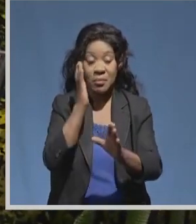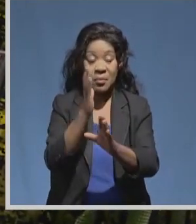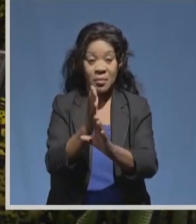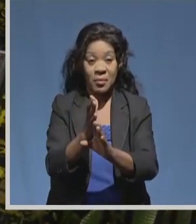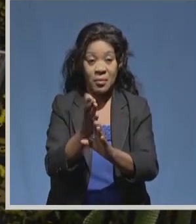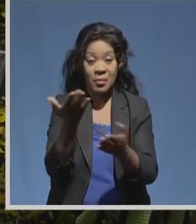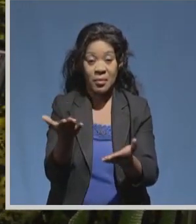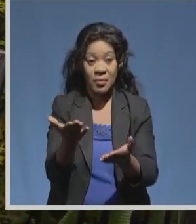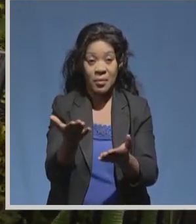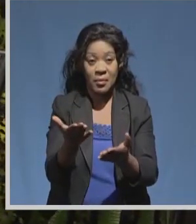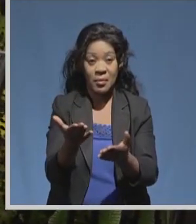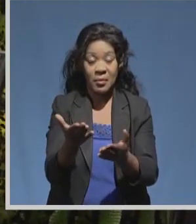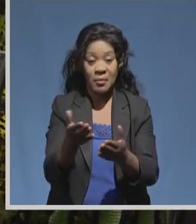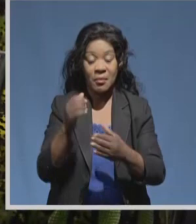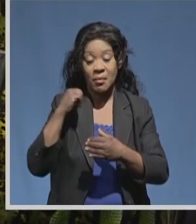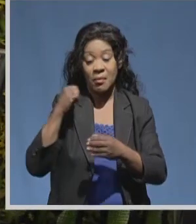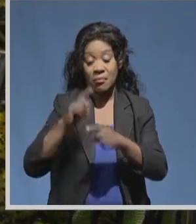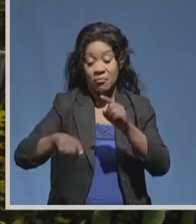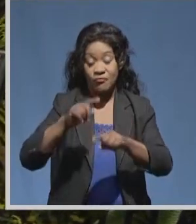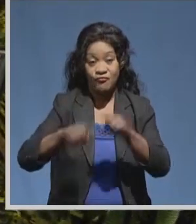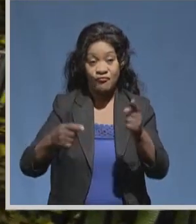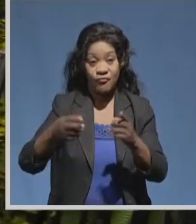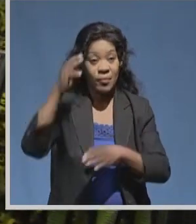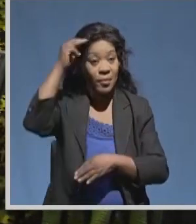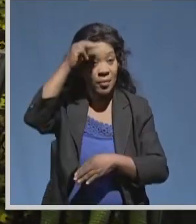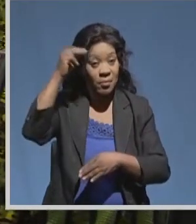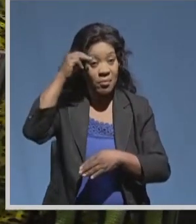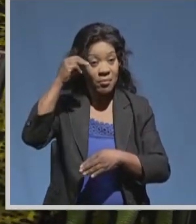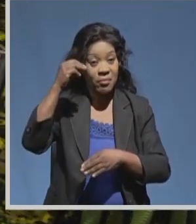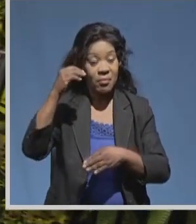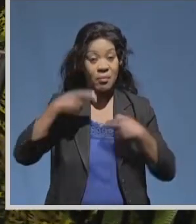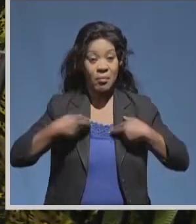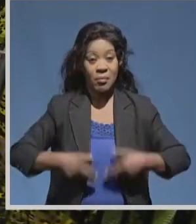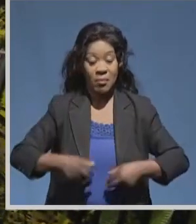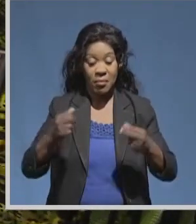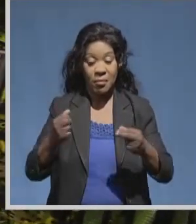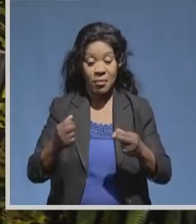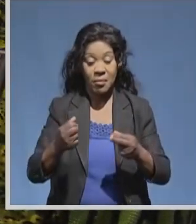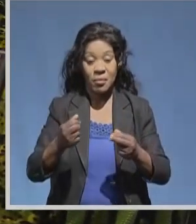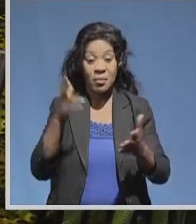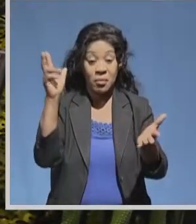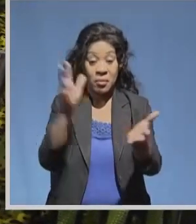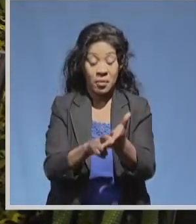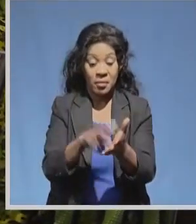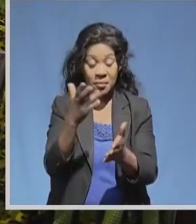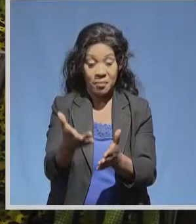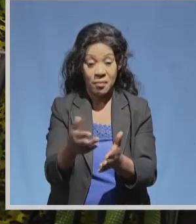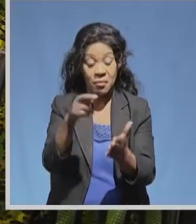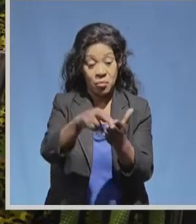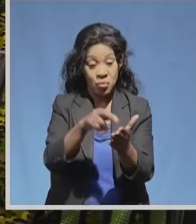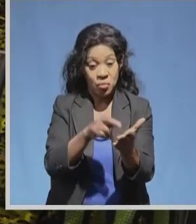friends from the Ministry of Health. The Ministry of Health, in fact, will certify that, yes, the measures that you have put in place are